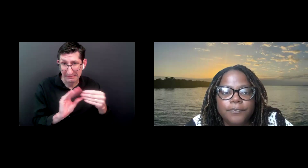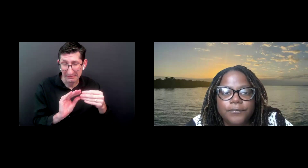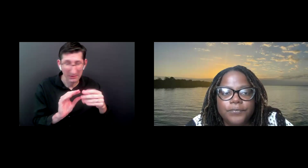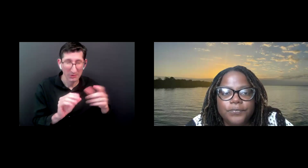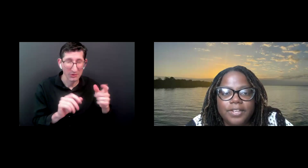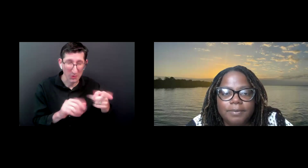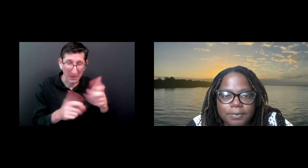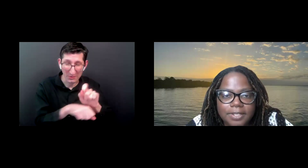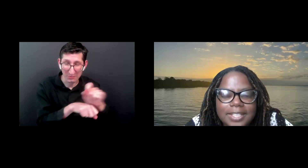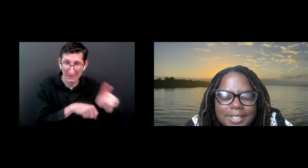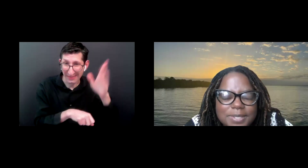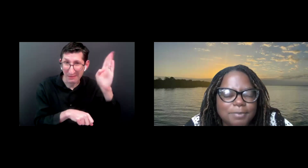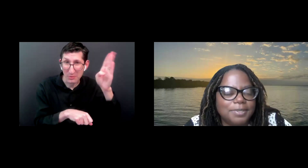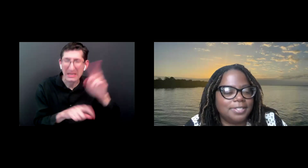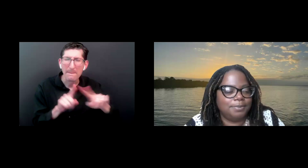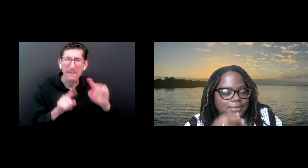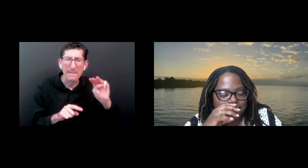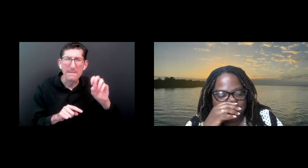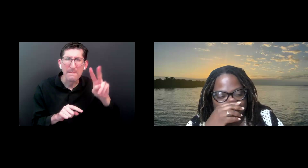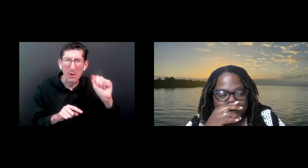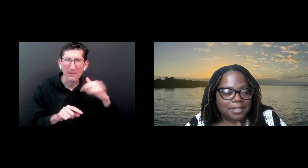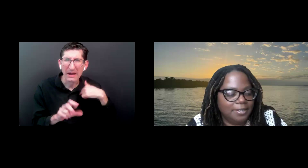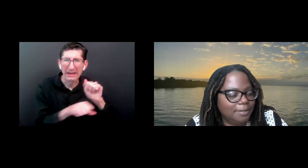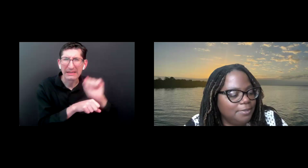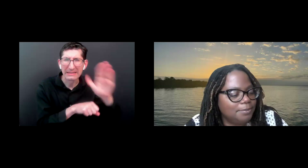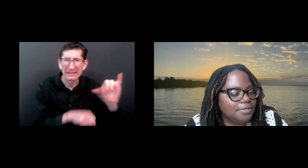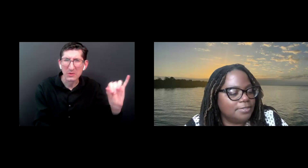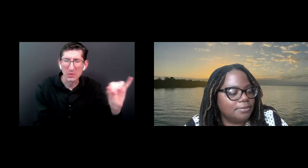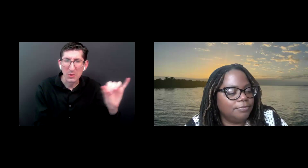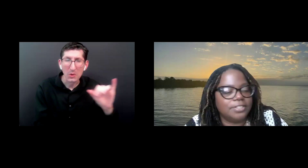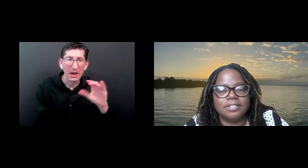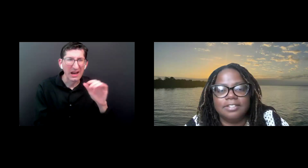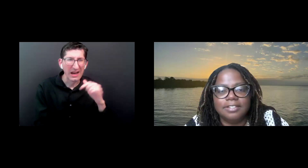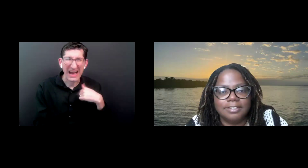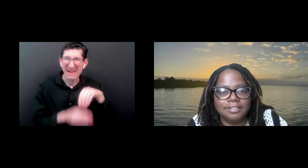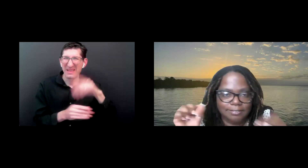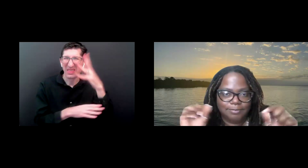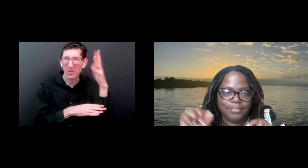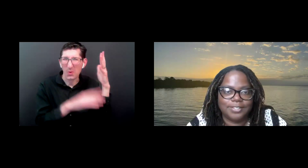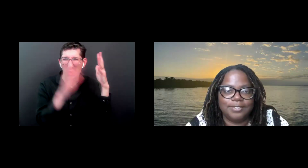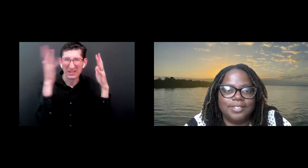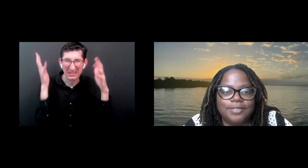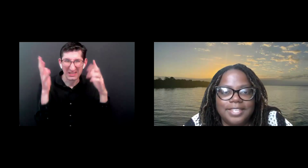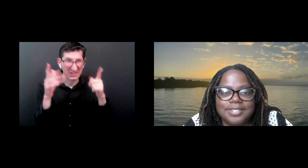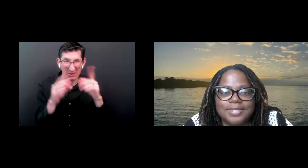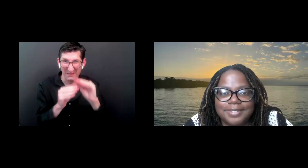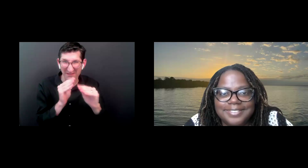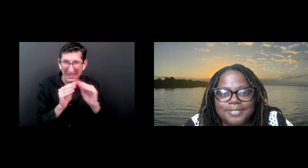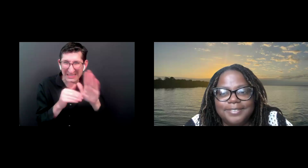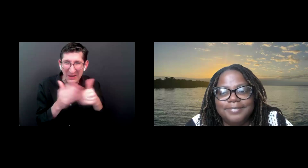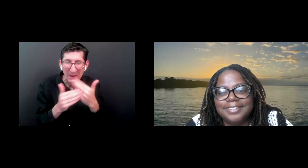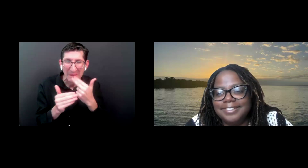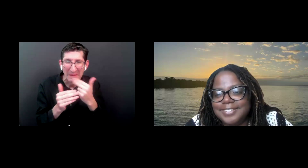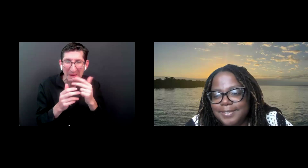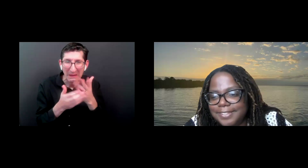me. Thank you. Yep, some of my typos. I'm sorry. I'm in the woods, and so fixing all the little things is a